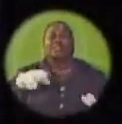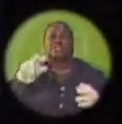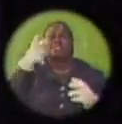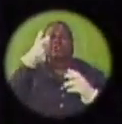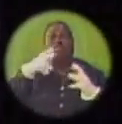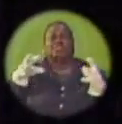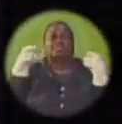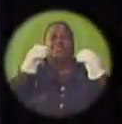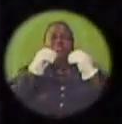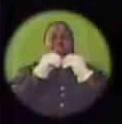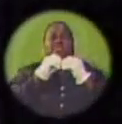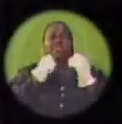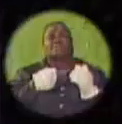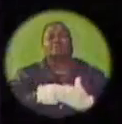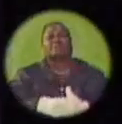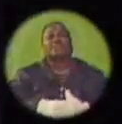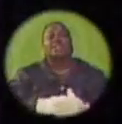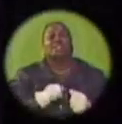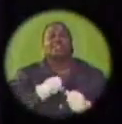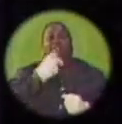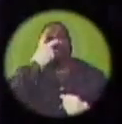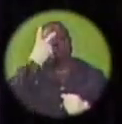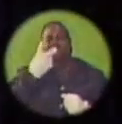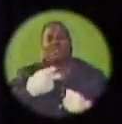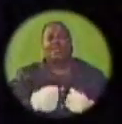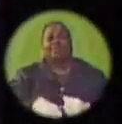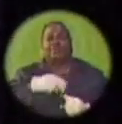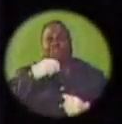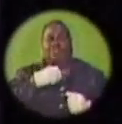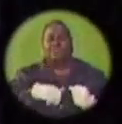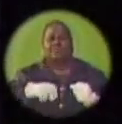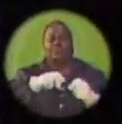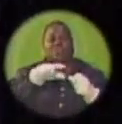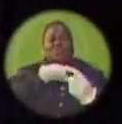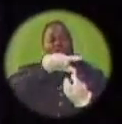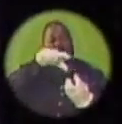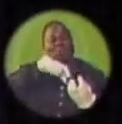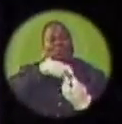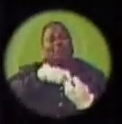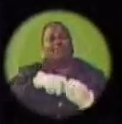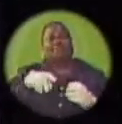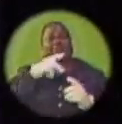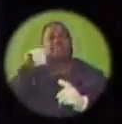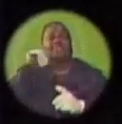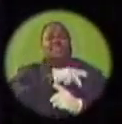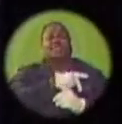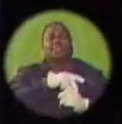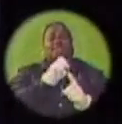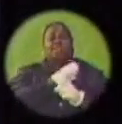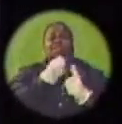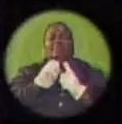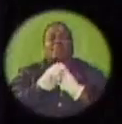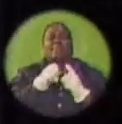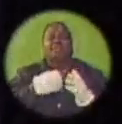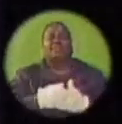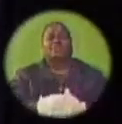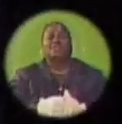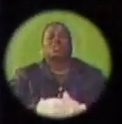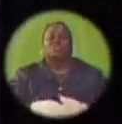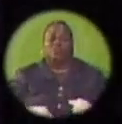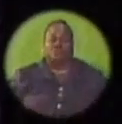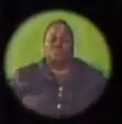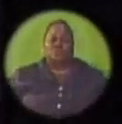of the Doha Forum. This meeting seeks to garner visions on the global political and economic scene. The forum will also